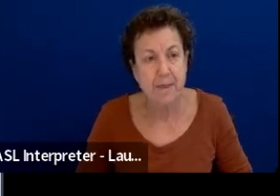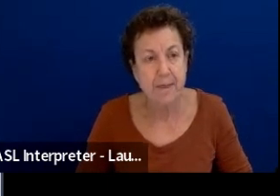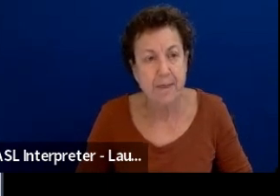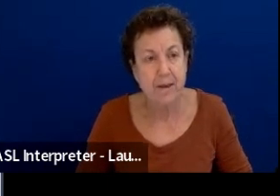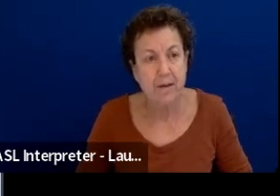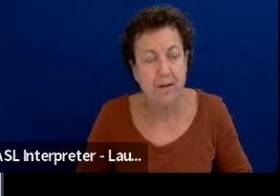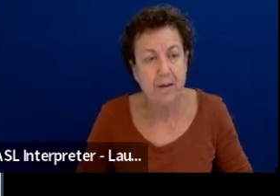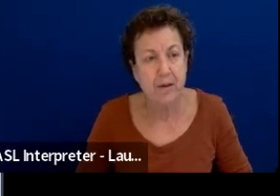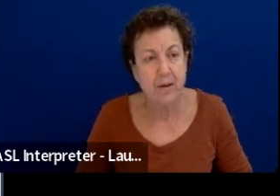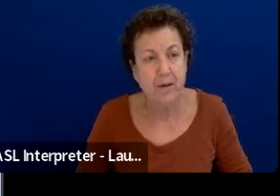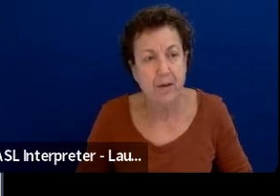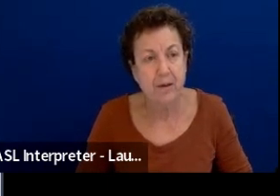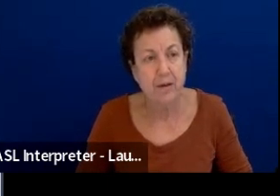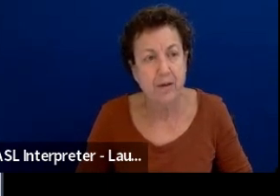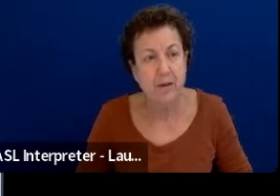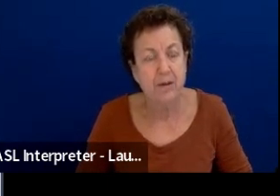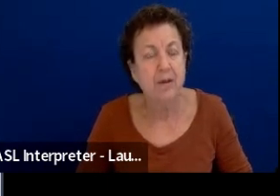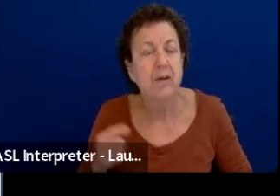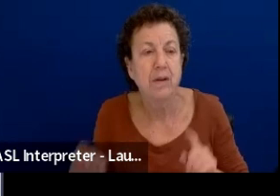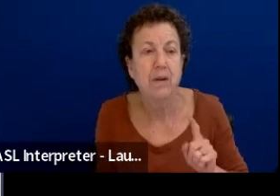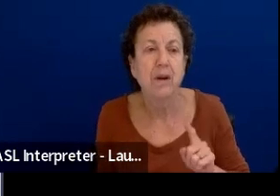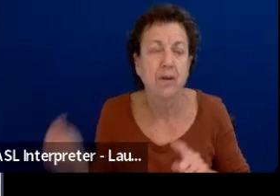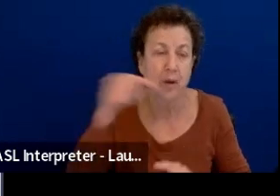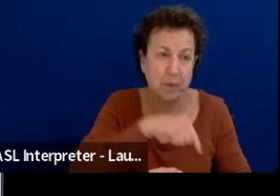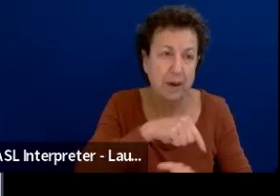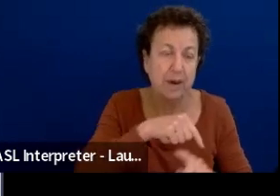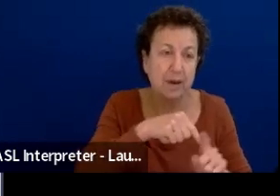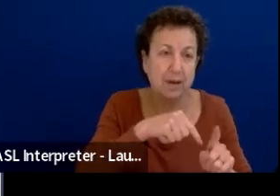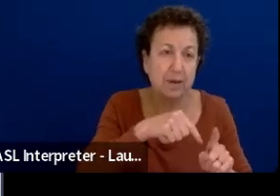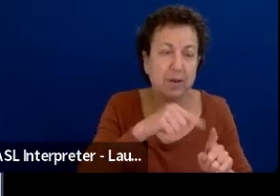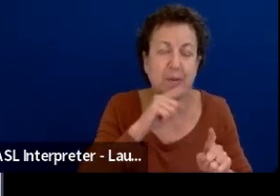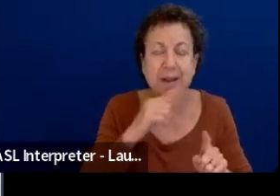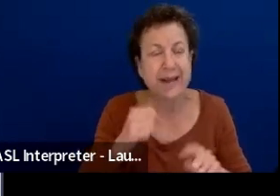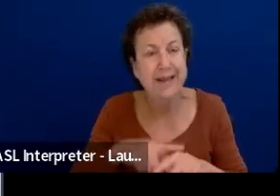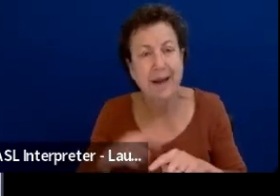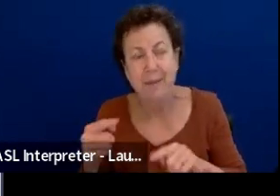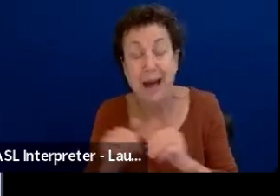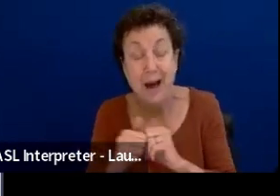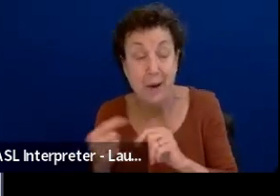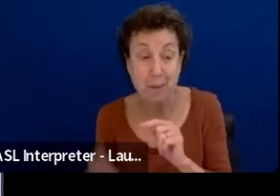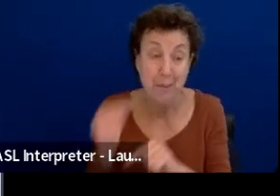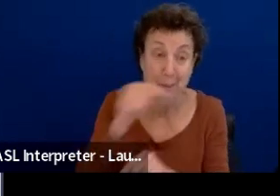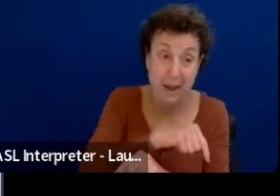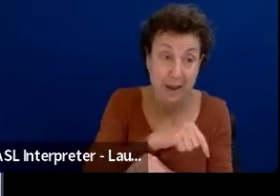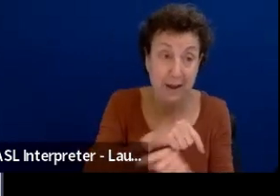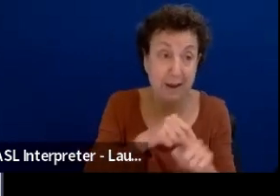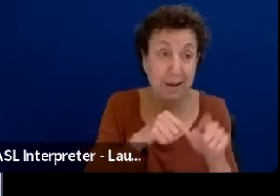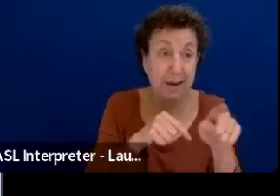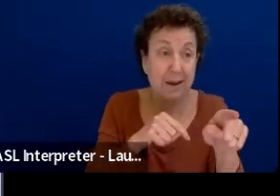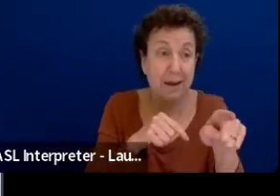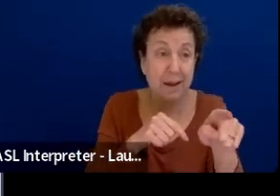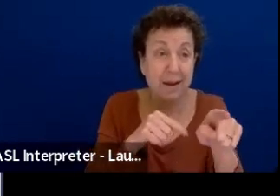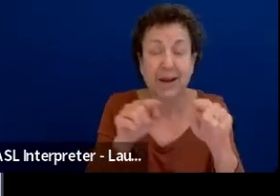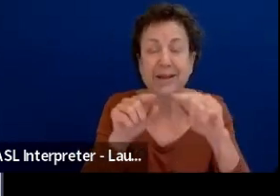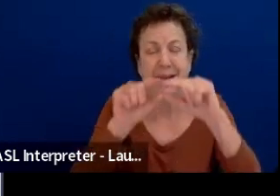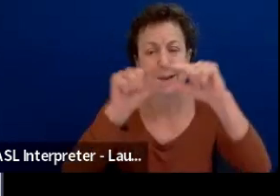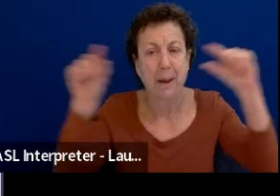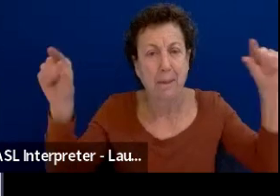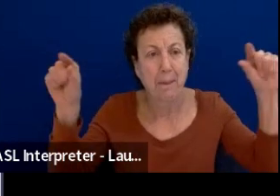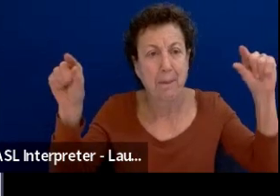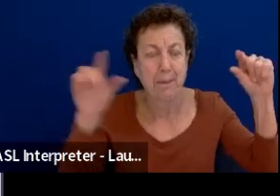Now we can go back to the home page at any time by clicking this banner right at the